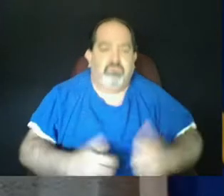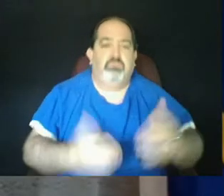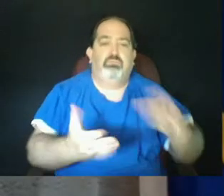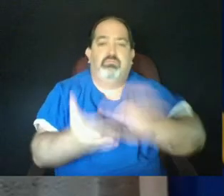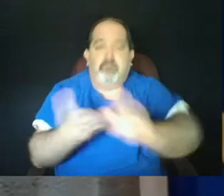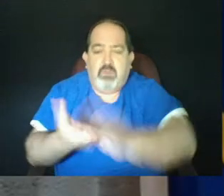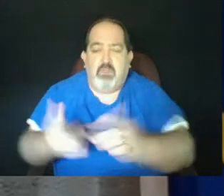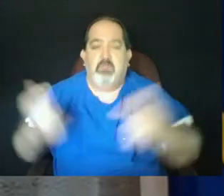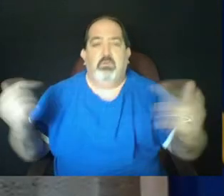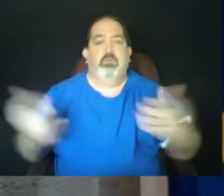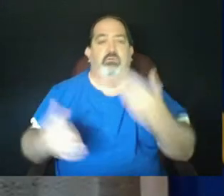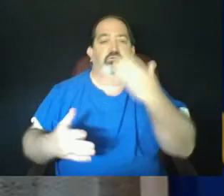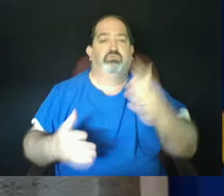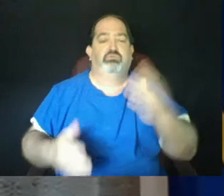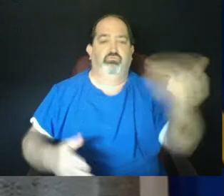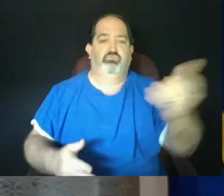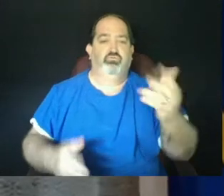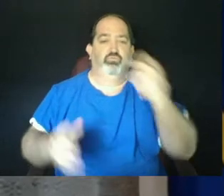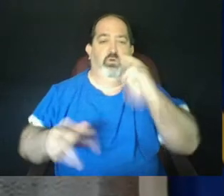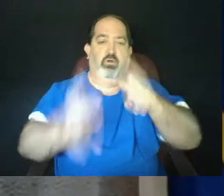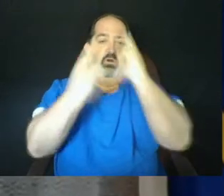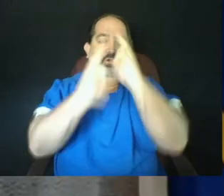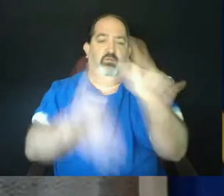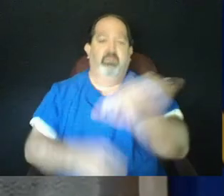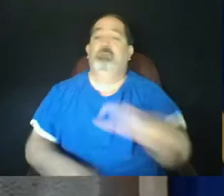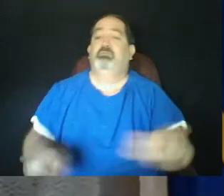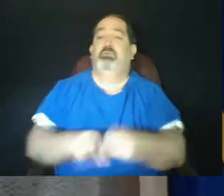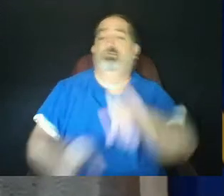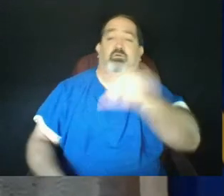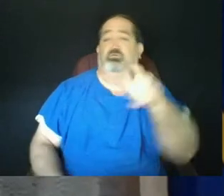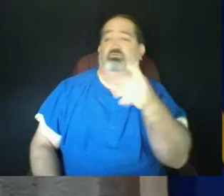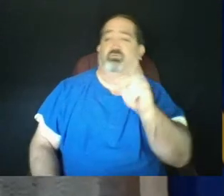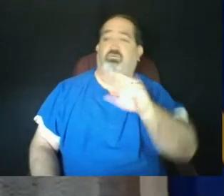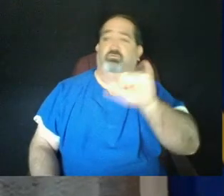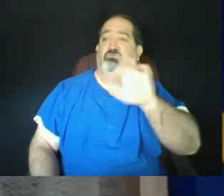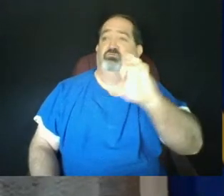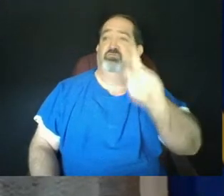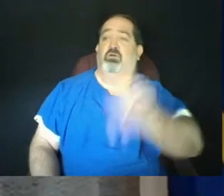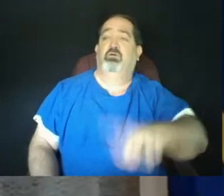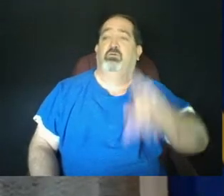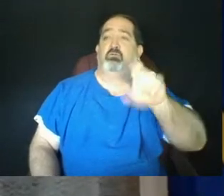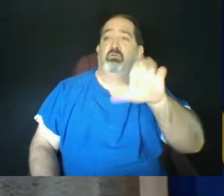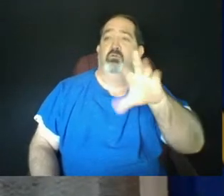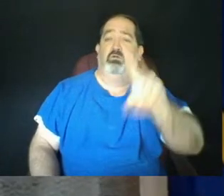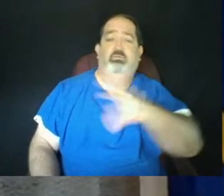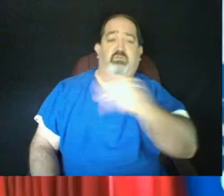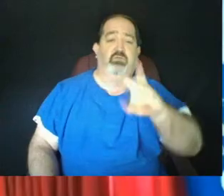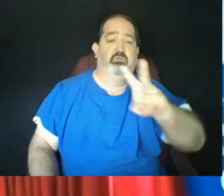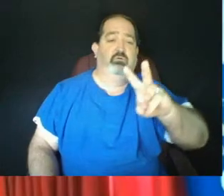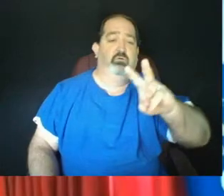In like manner, do their majesties recognize Jean-Jacques Renard and Wulfric of Western Seas.